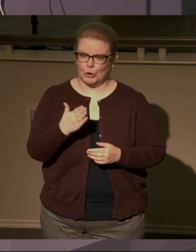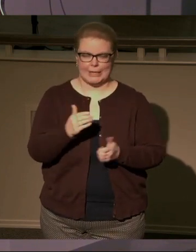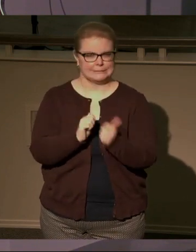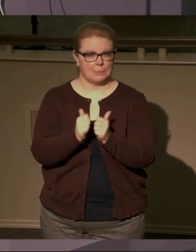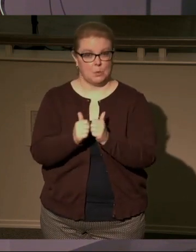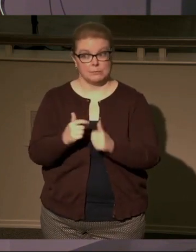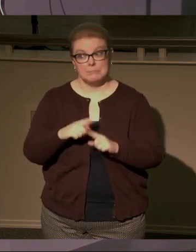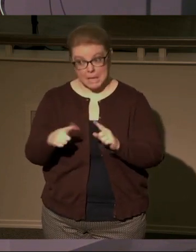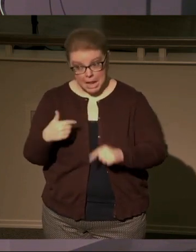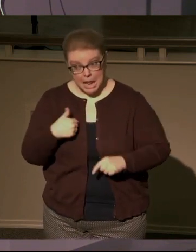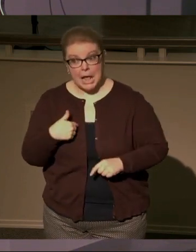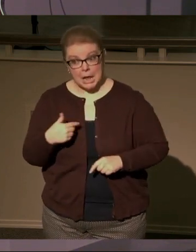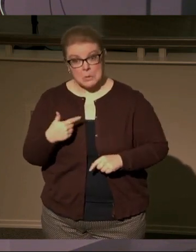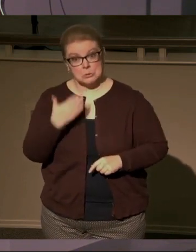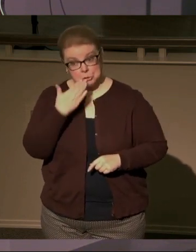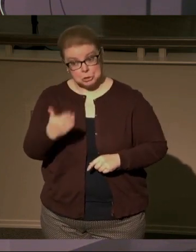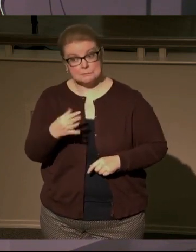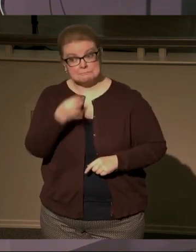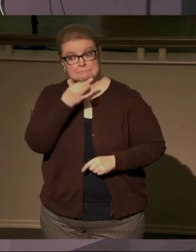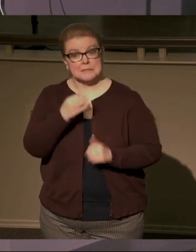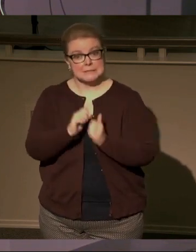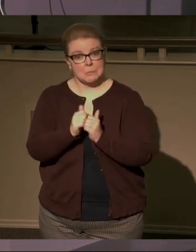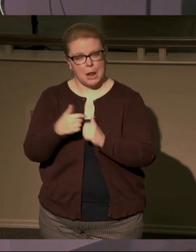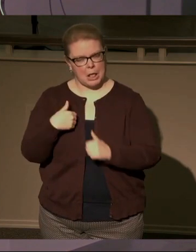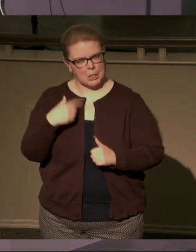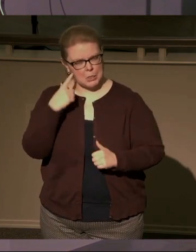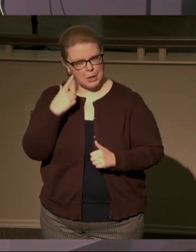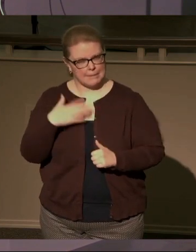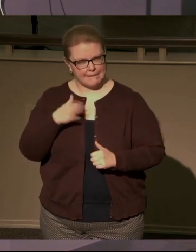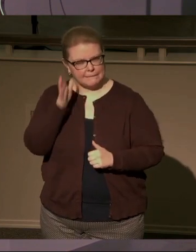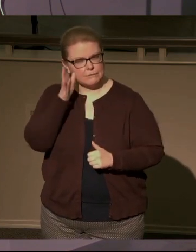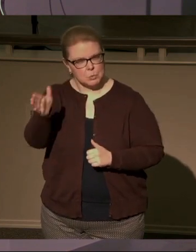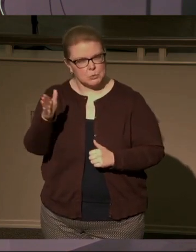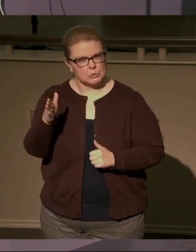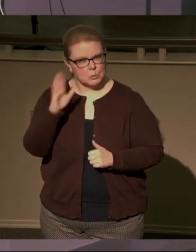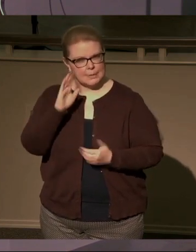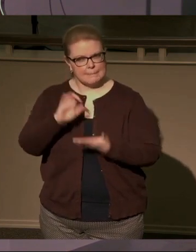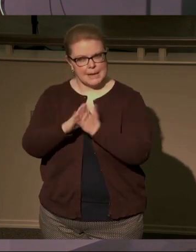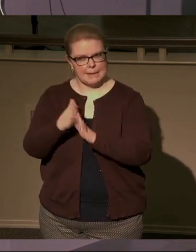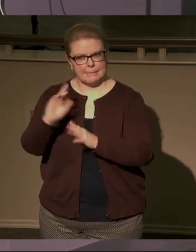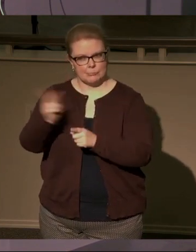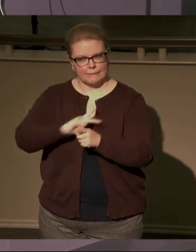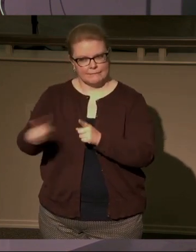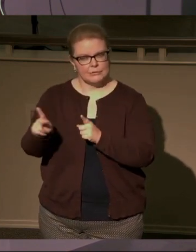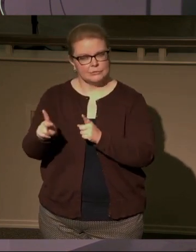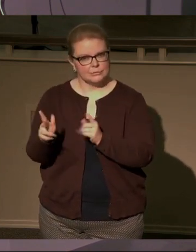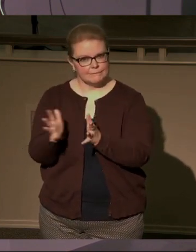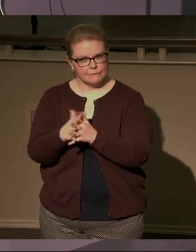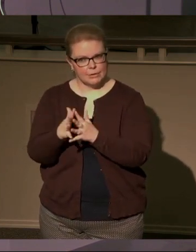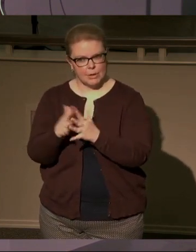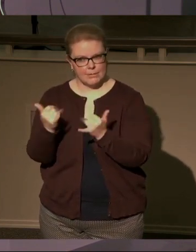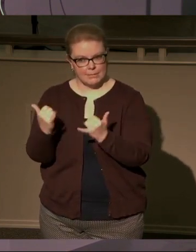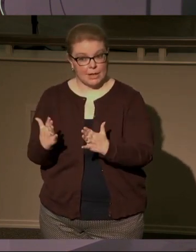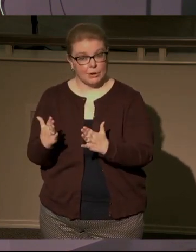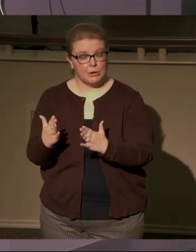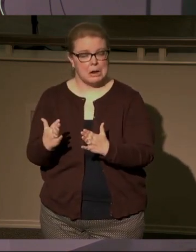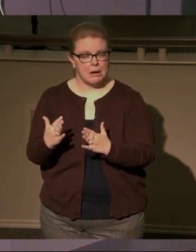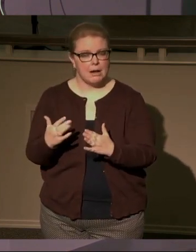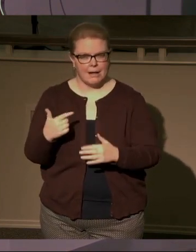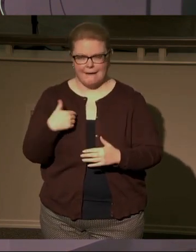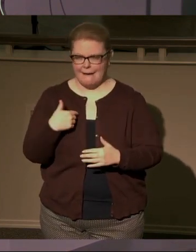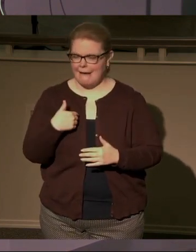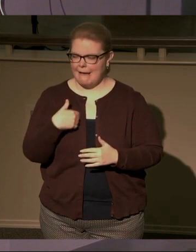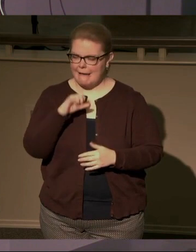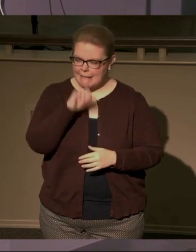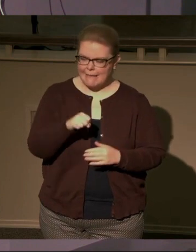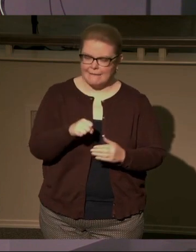really good at sports, and so I thought my future lay in being a professional football player. I loved